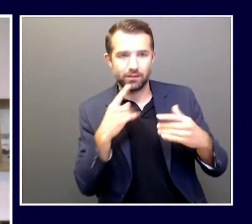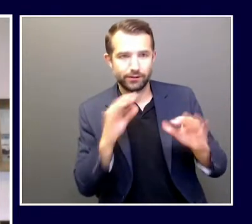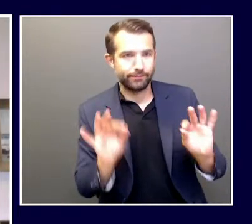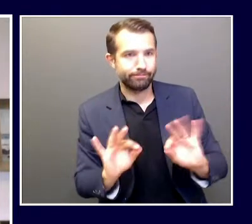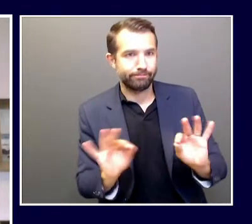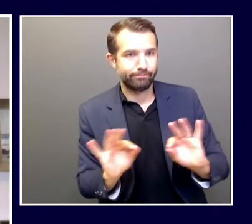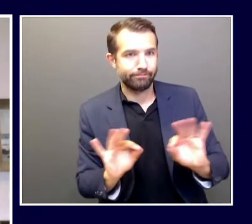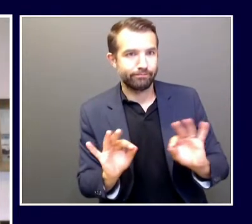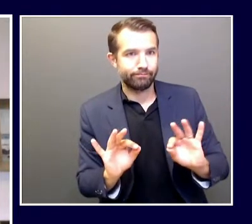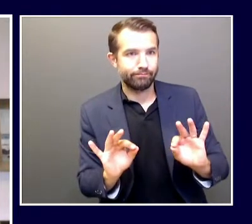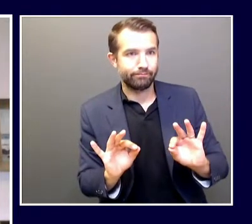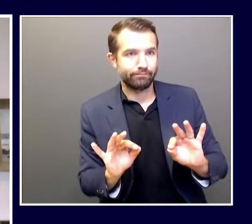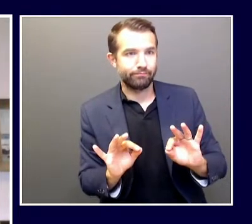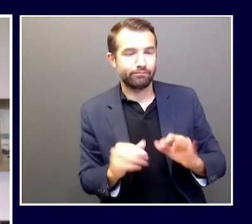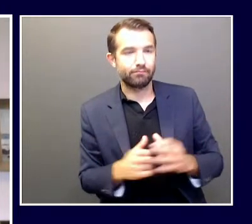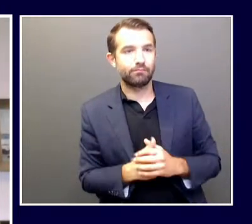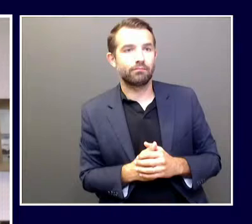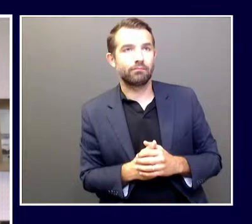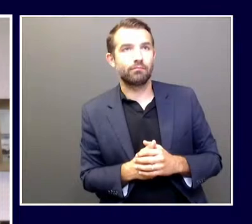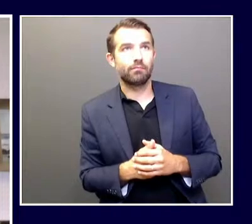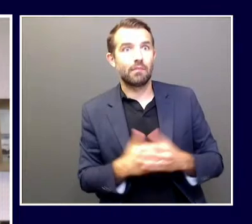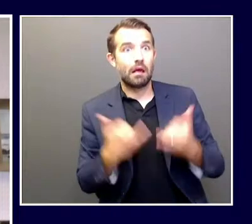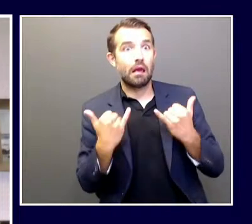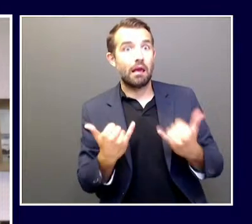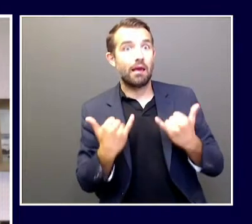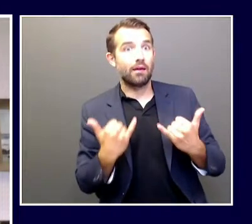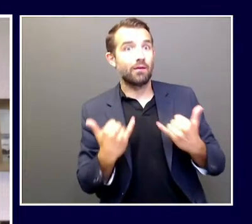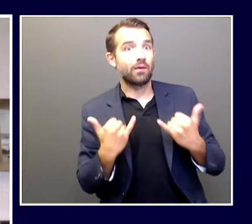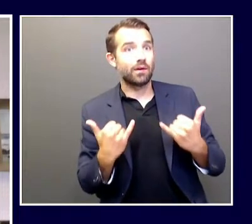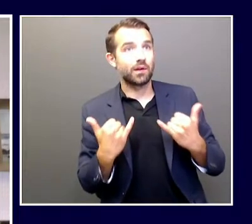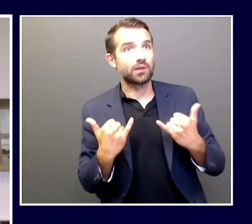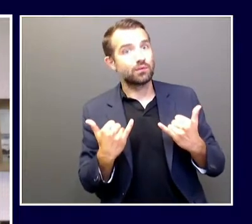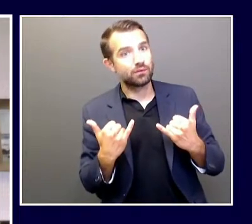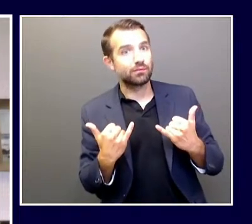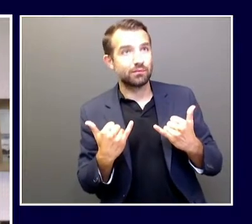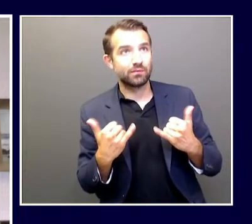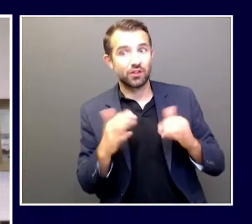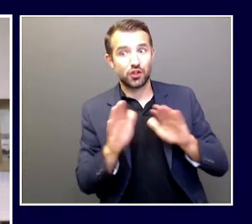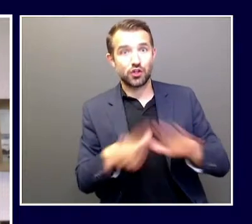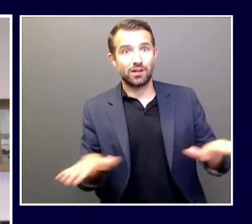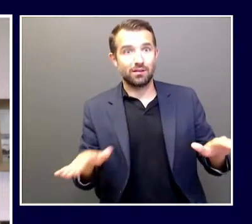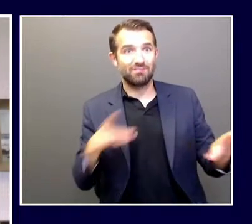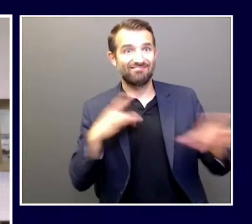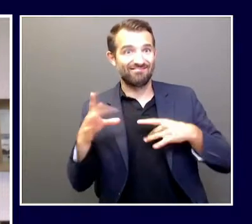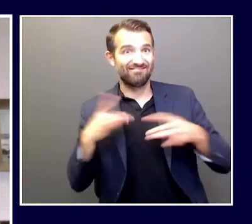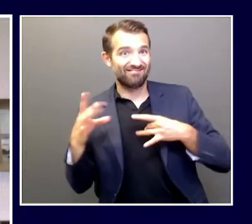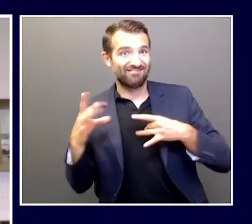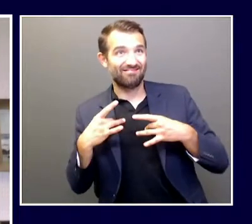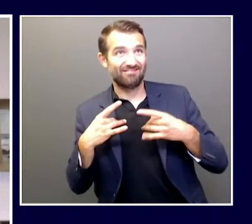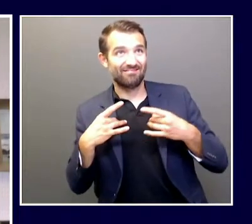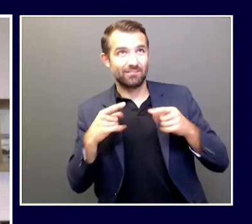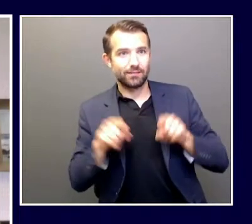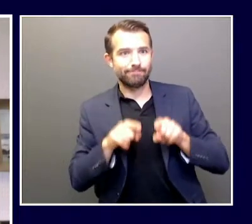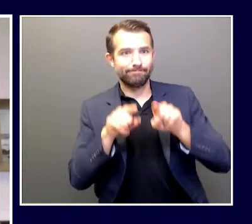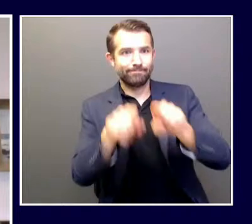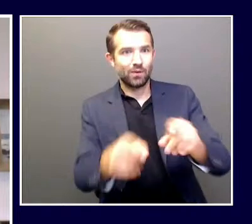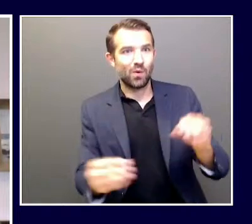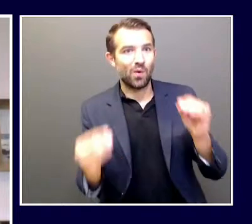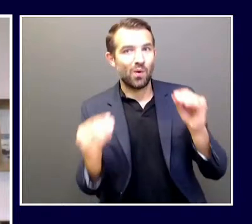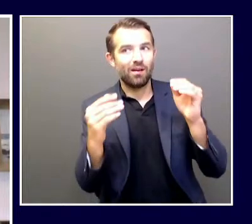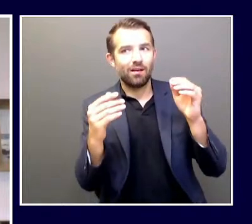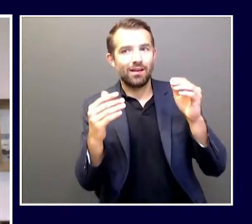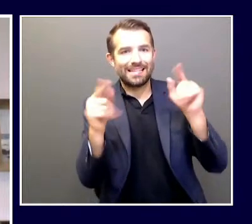COVID at approximately the same rate as their unvaccinated adult counterparts. Thankfully, they are not landing